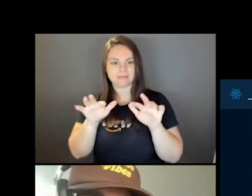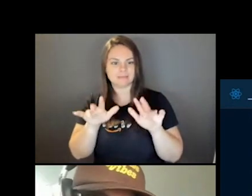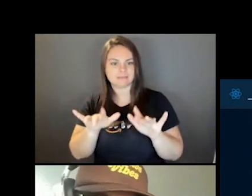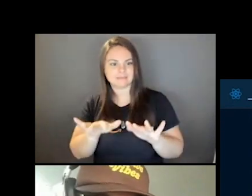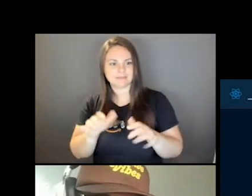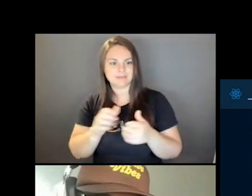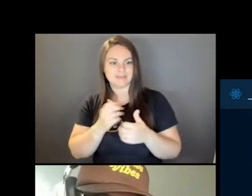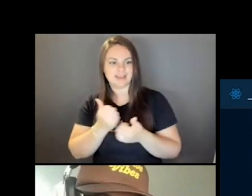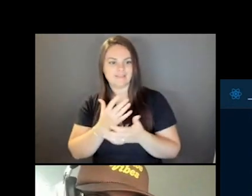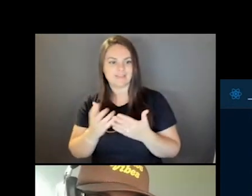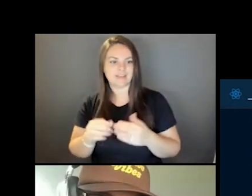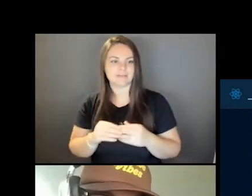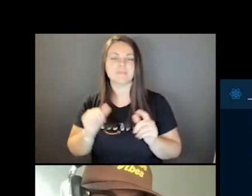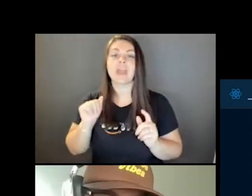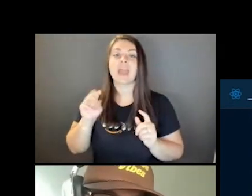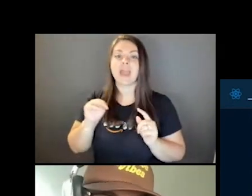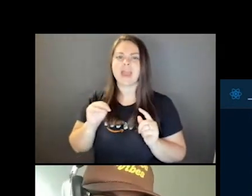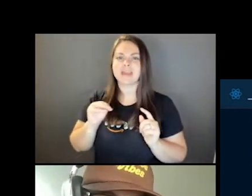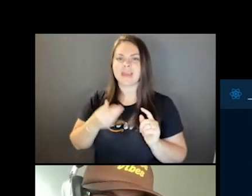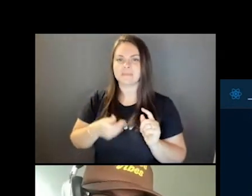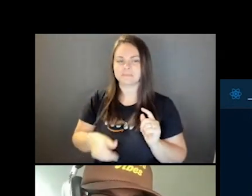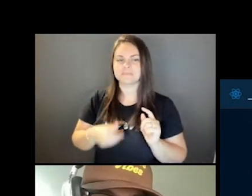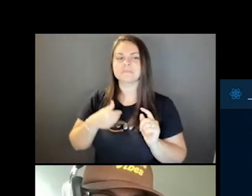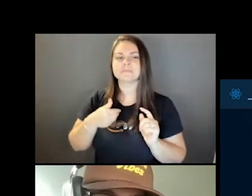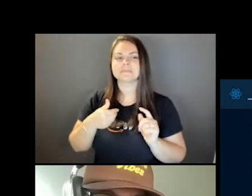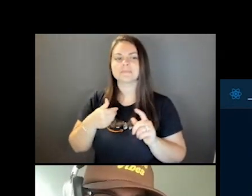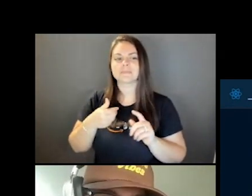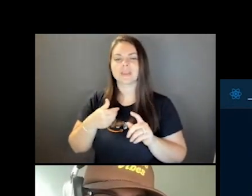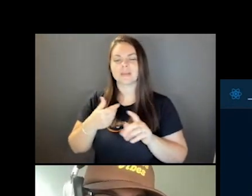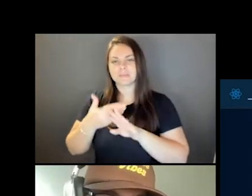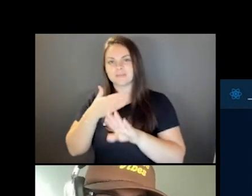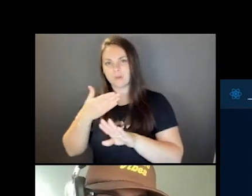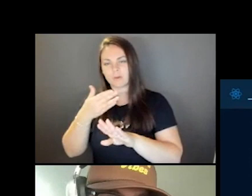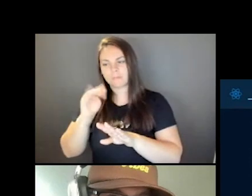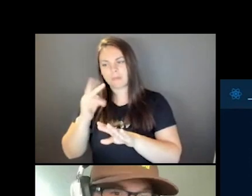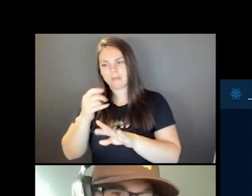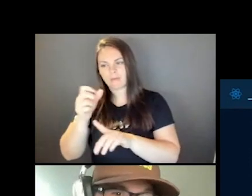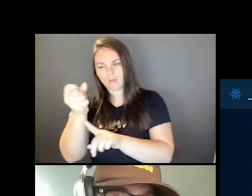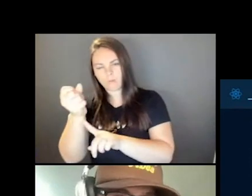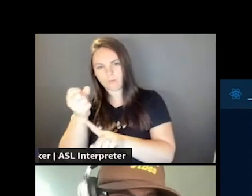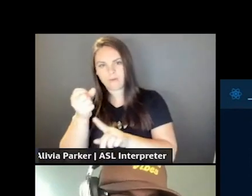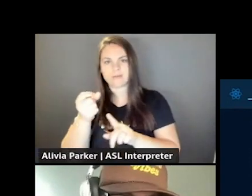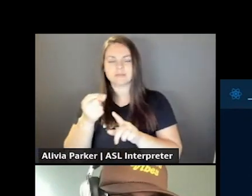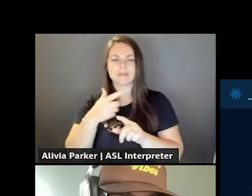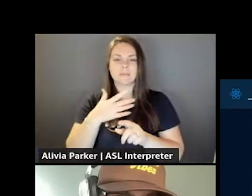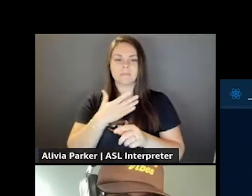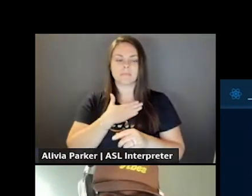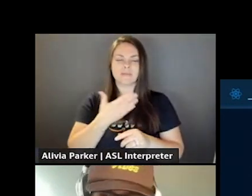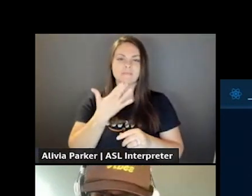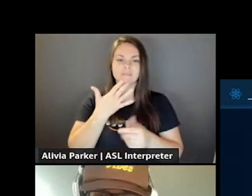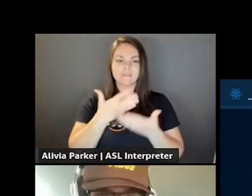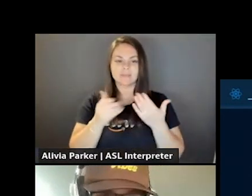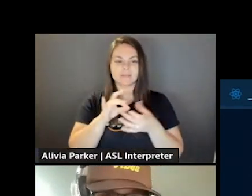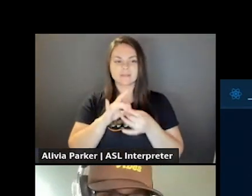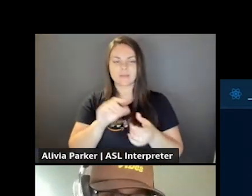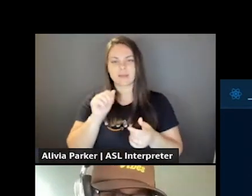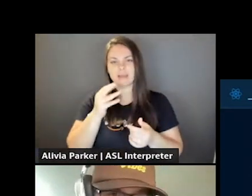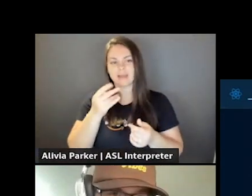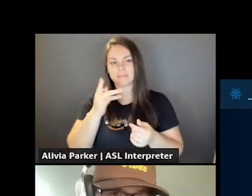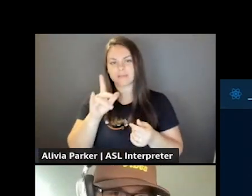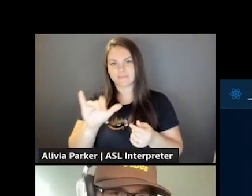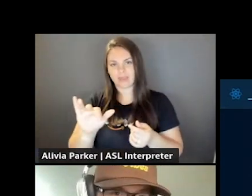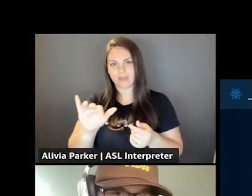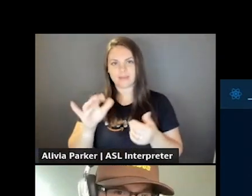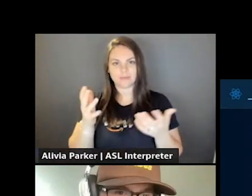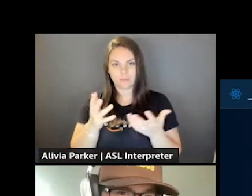about Amplify too, before you jump into more, Michael, is that you made the connection there